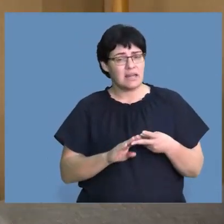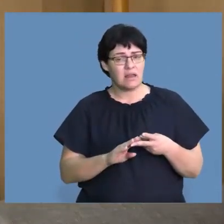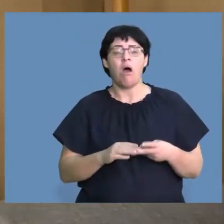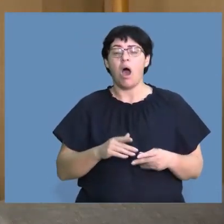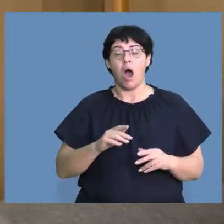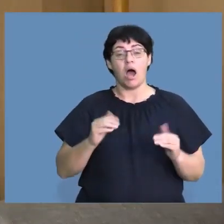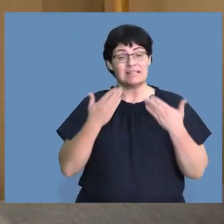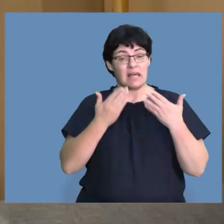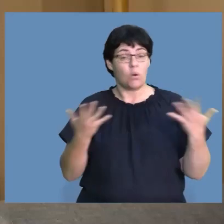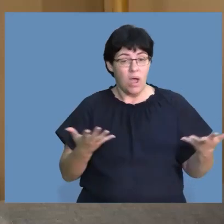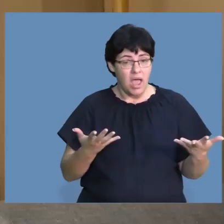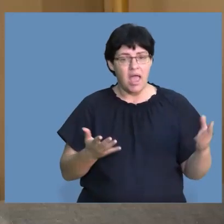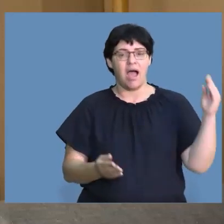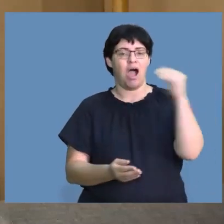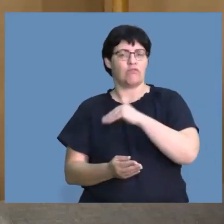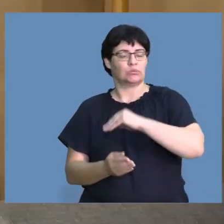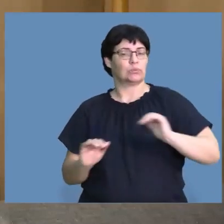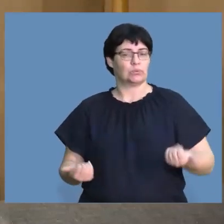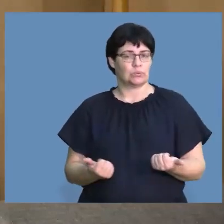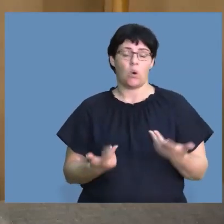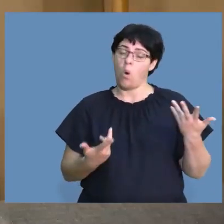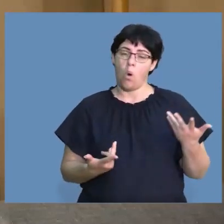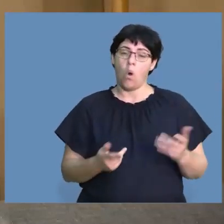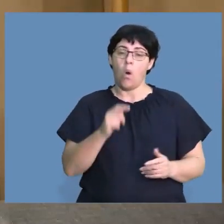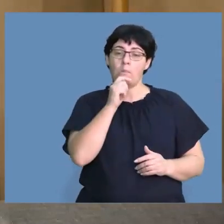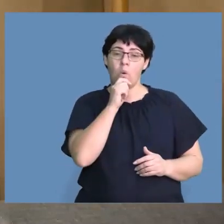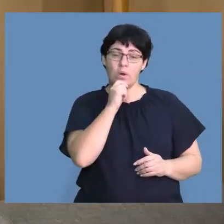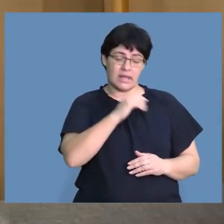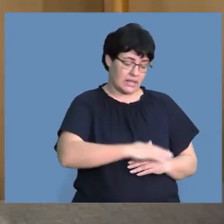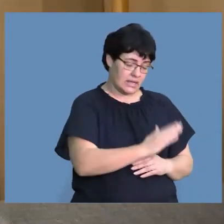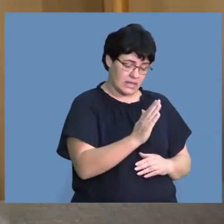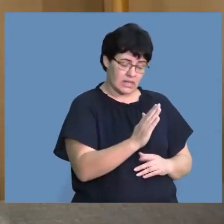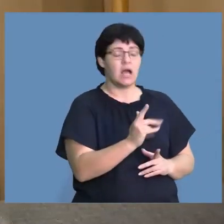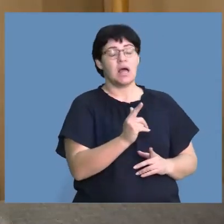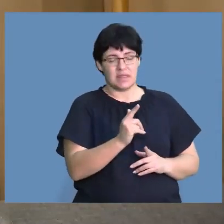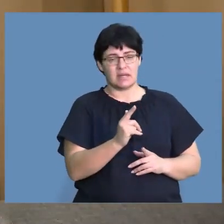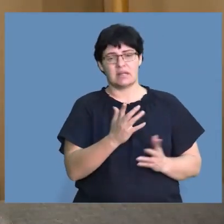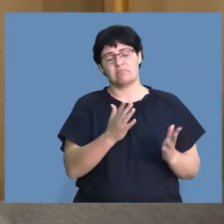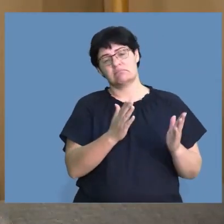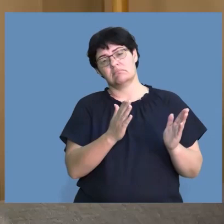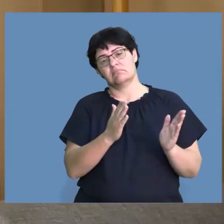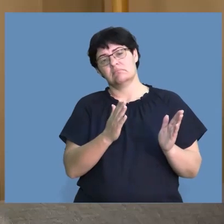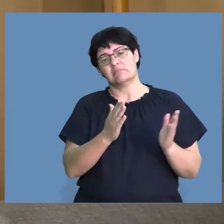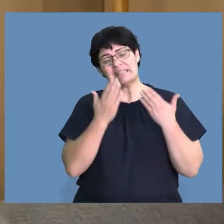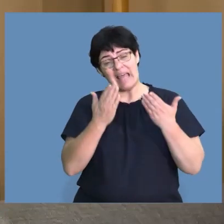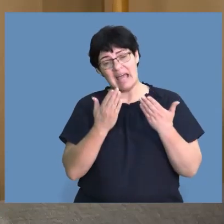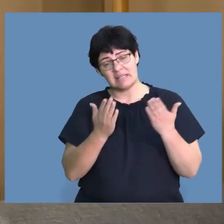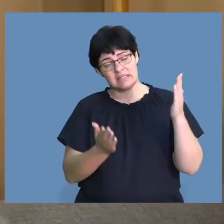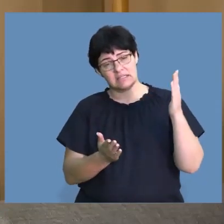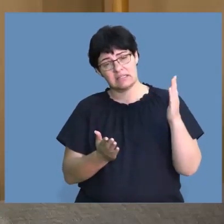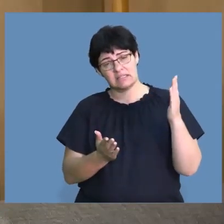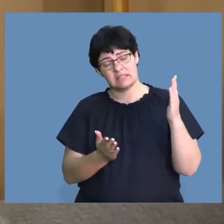people who study well in the afternoon. Or maybe you like to sleep in the afternoon and you like to study at night. The night